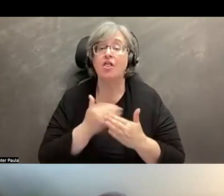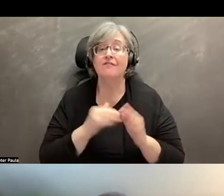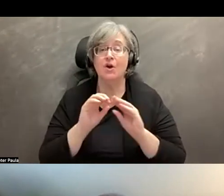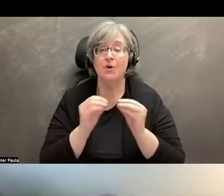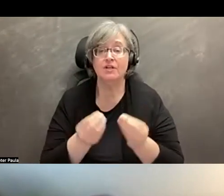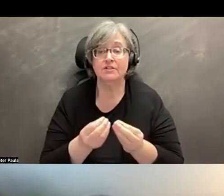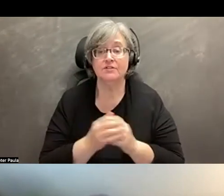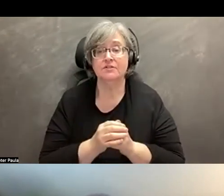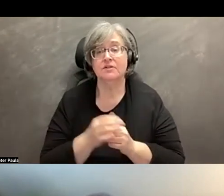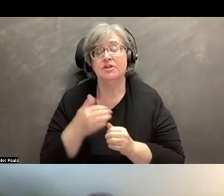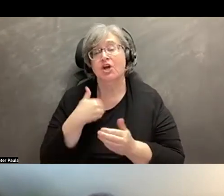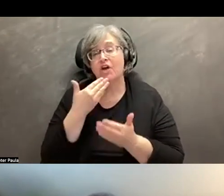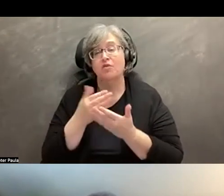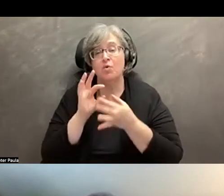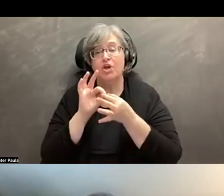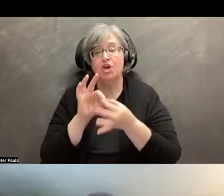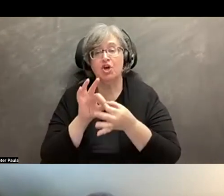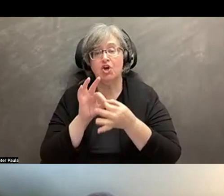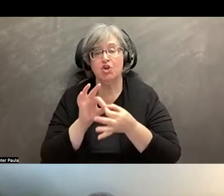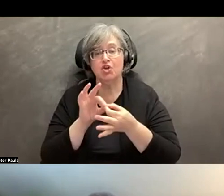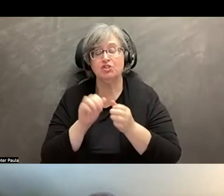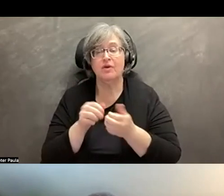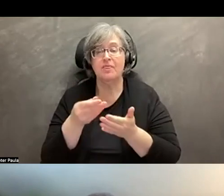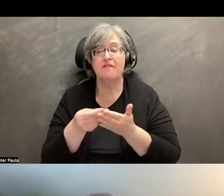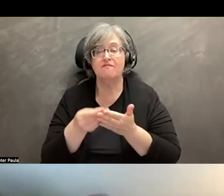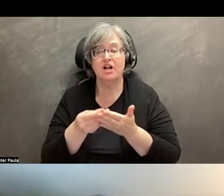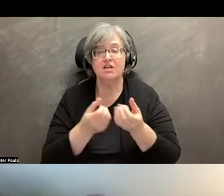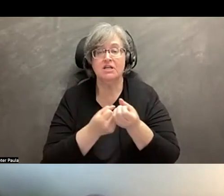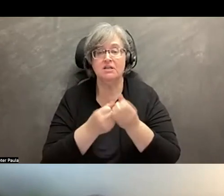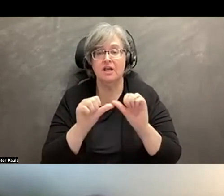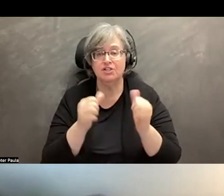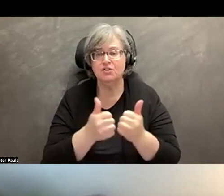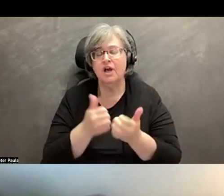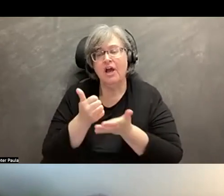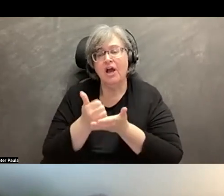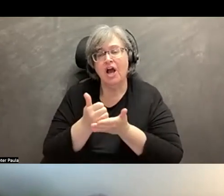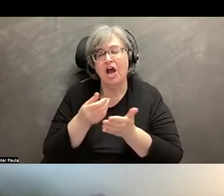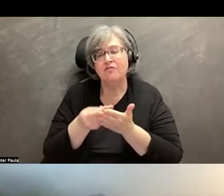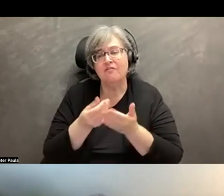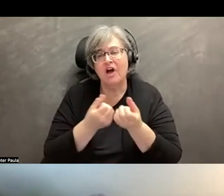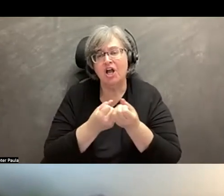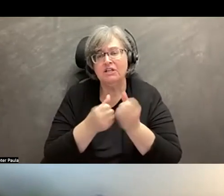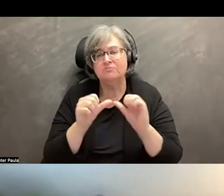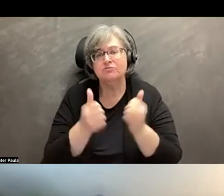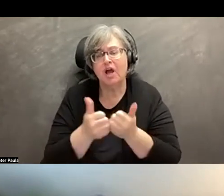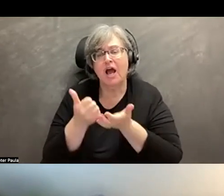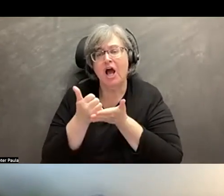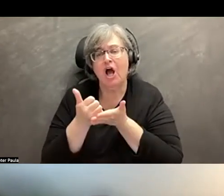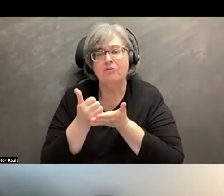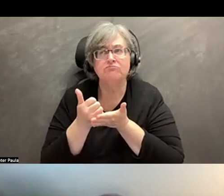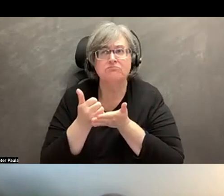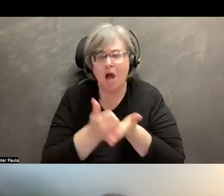right, have good relationships with your funders and help your funders understand